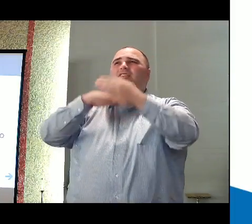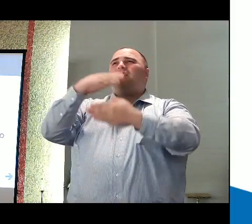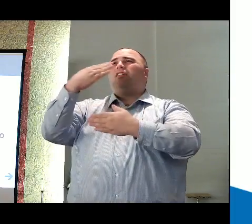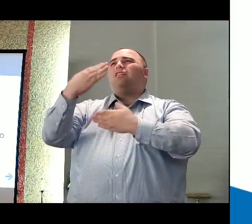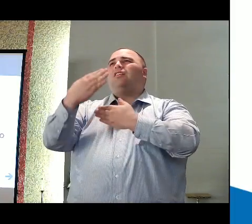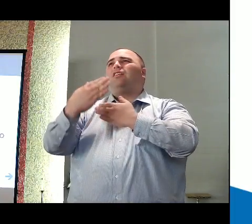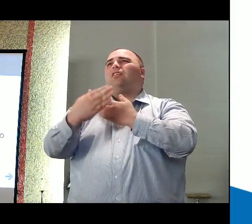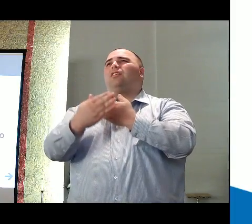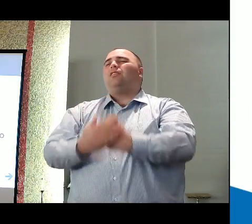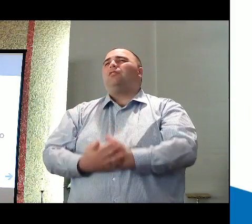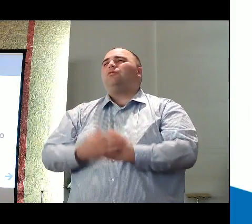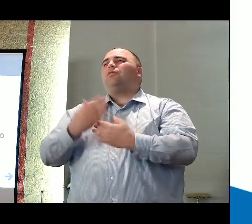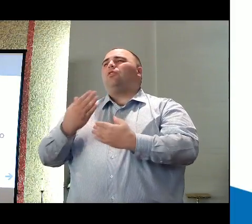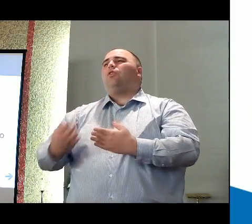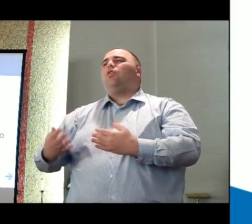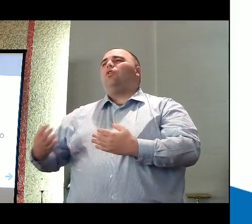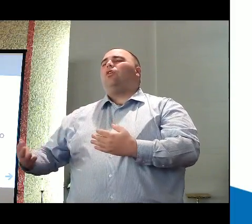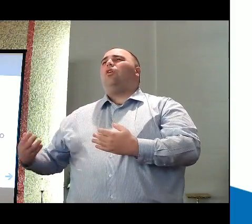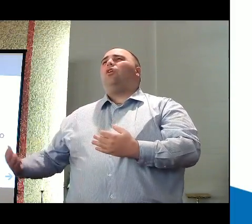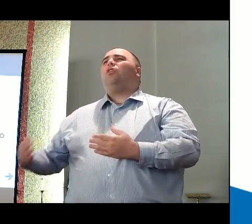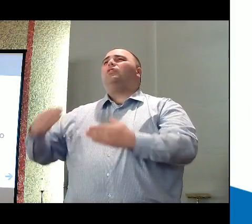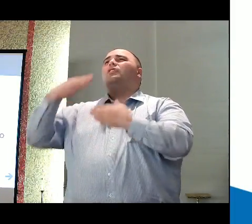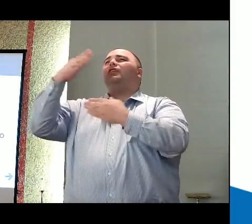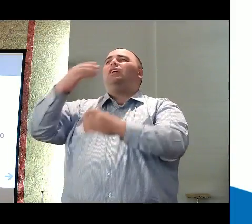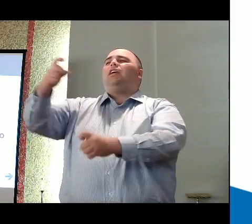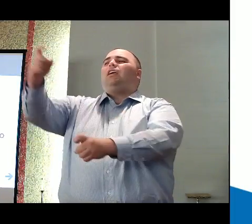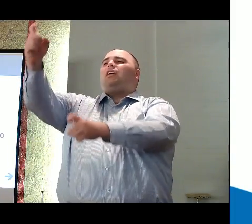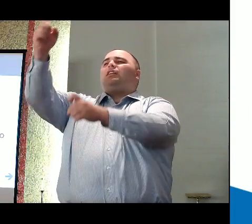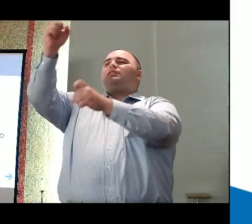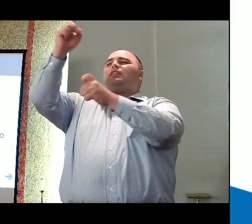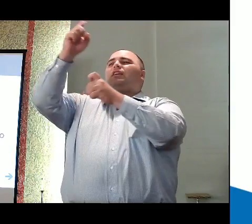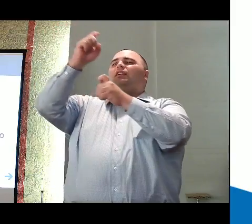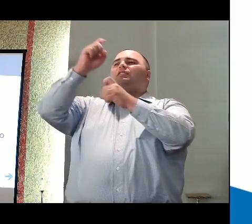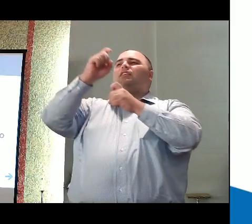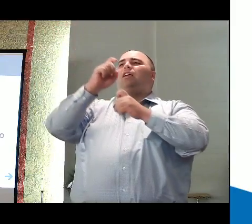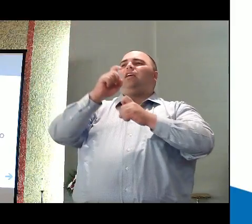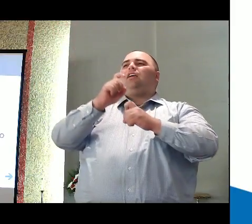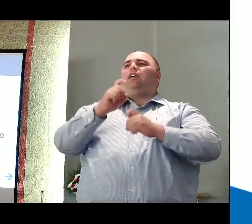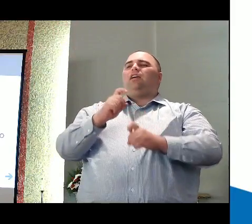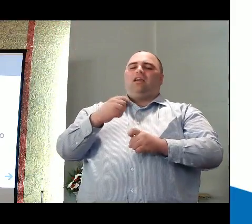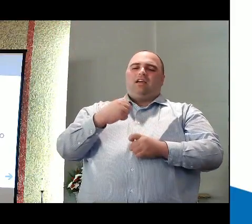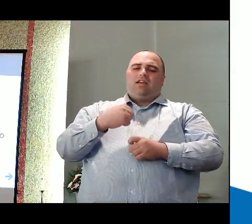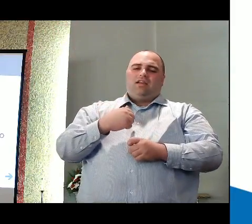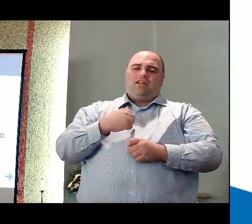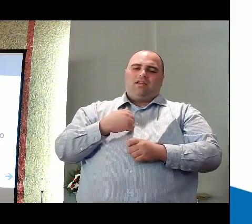thank Him for all the things He's